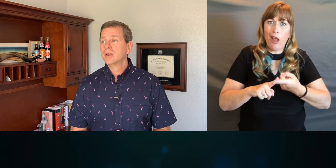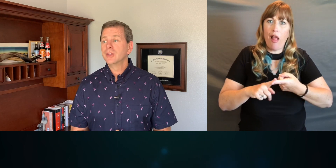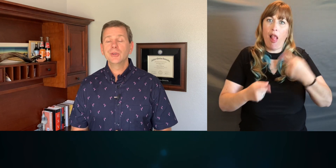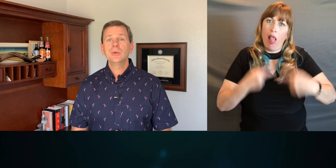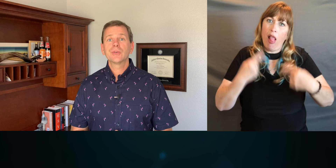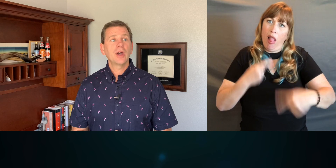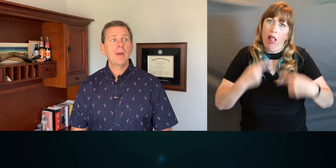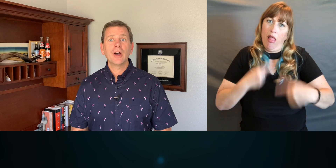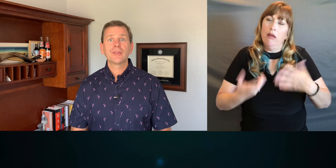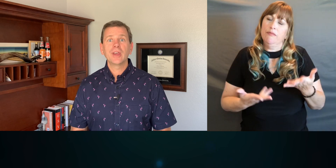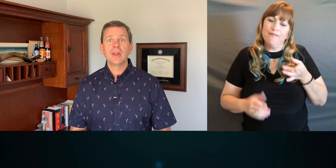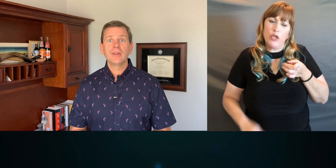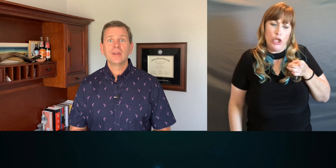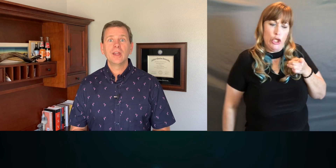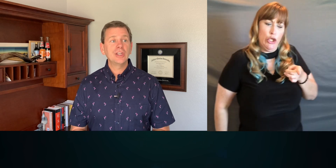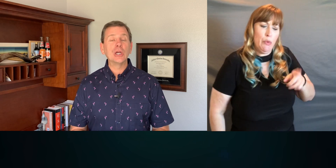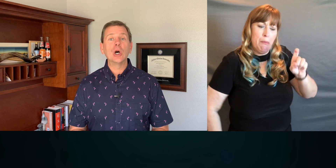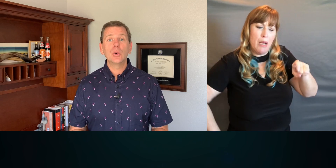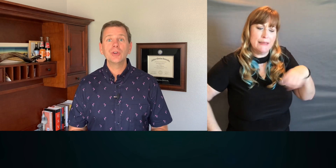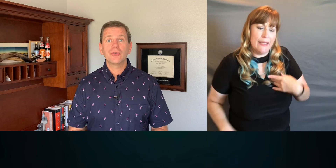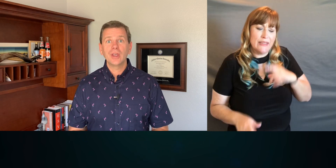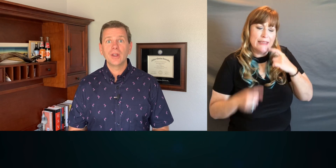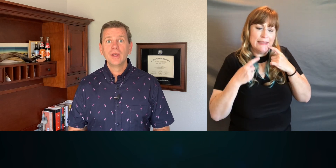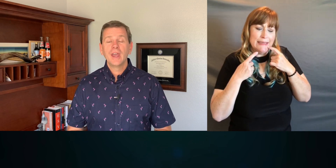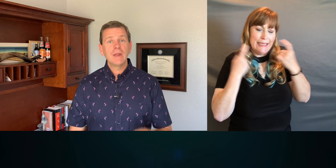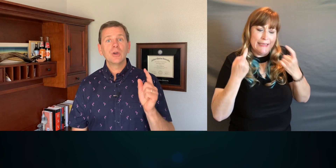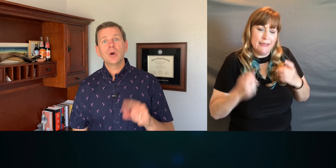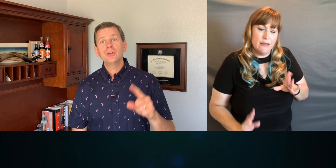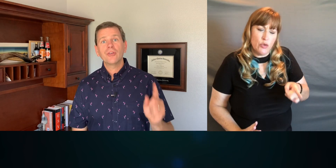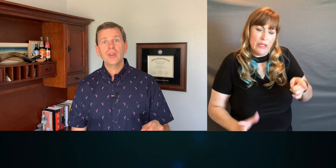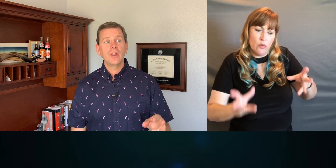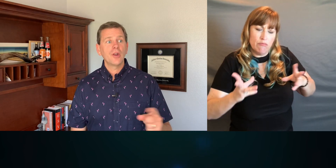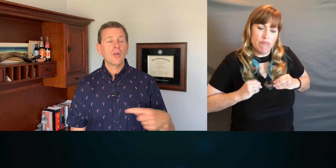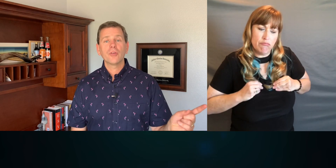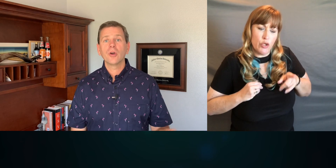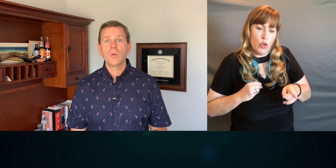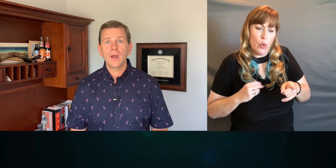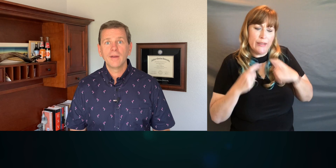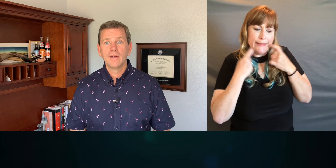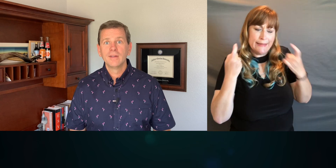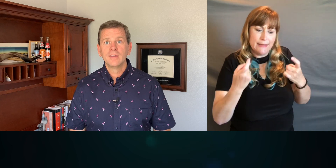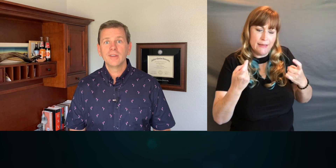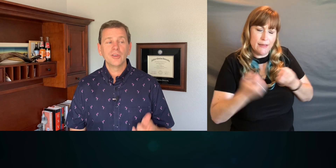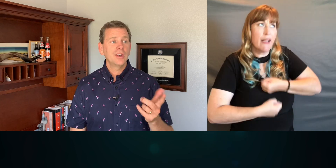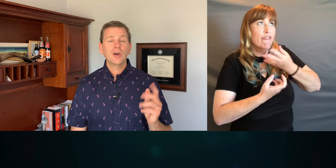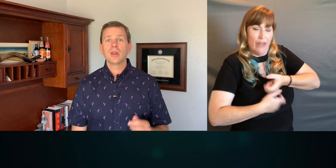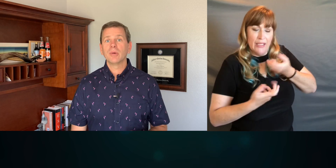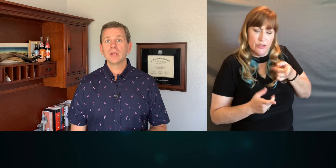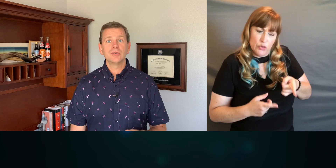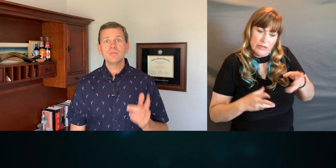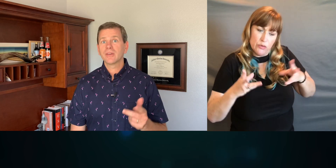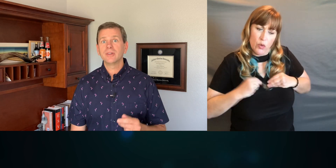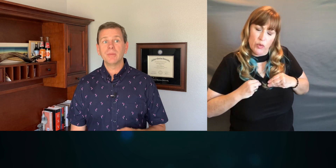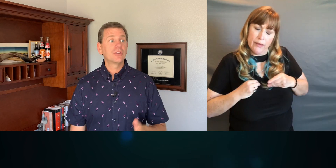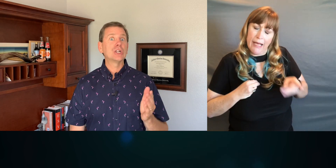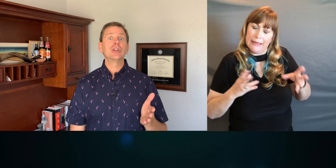what? You somehow sinned, and you need to own your sin. And if you own your sin, then all this will go away. You know, you need to own it, buddy,